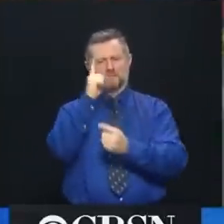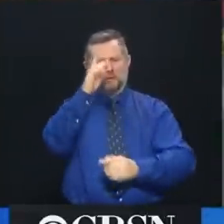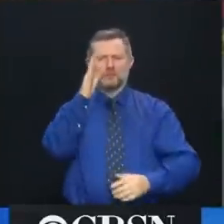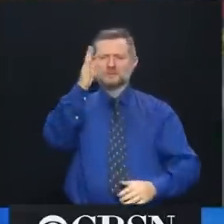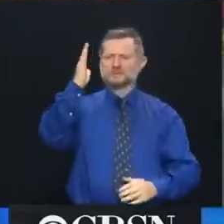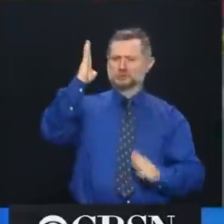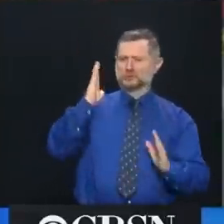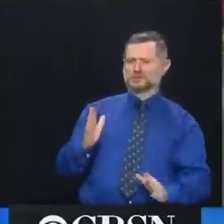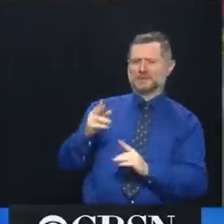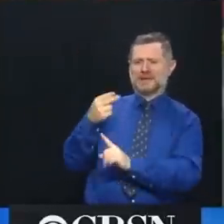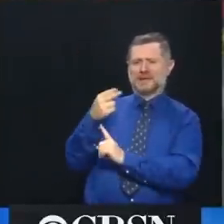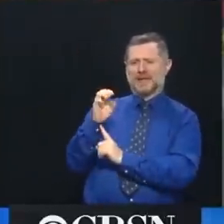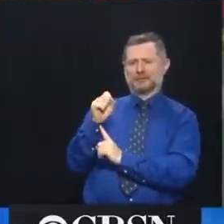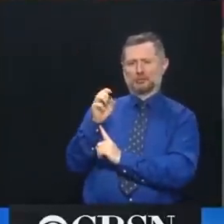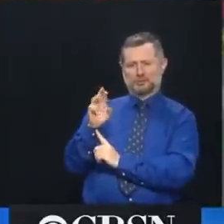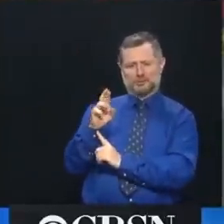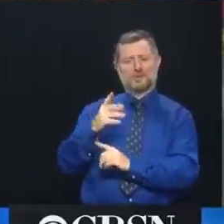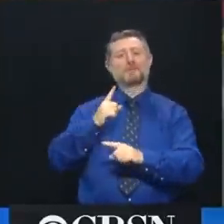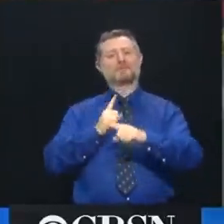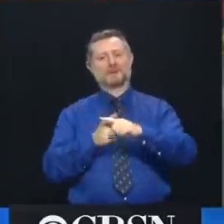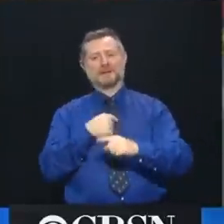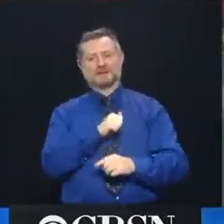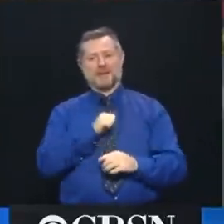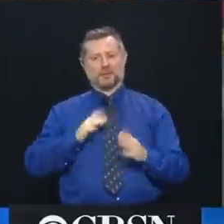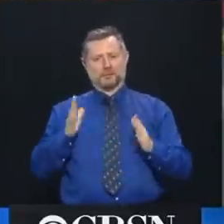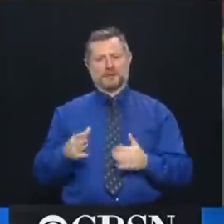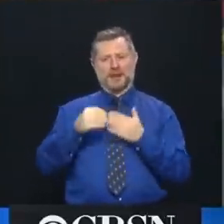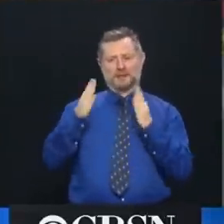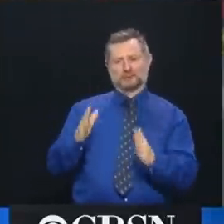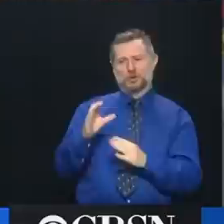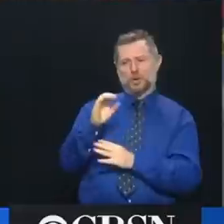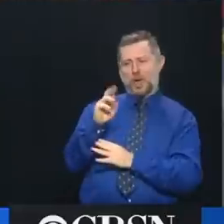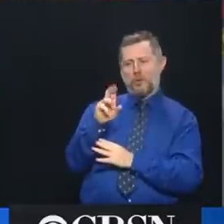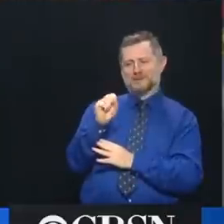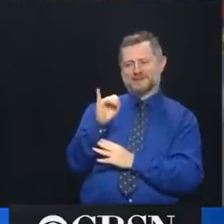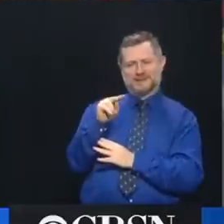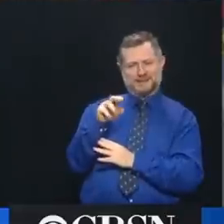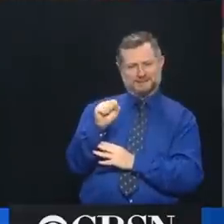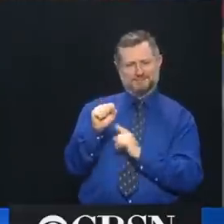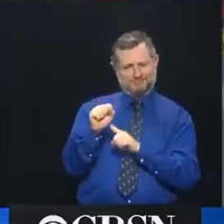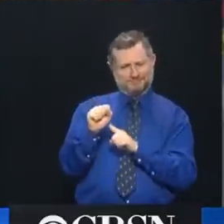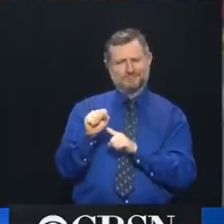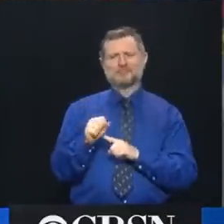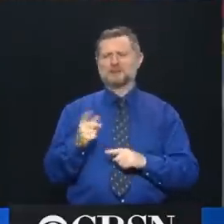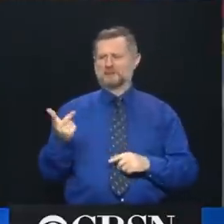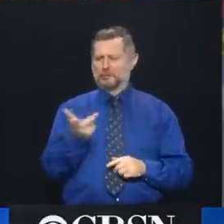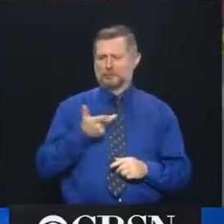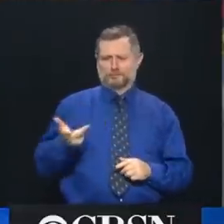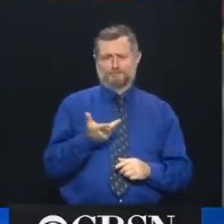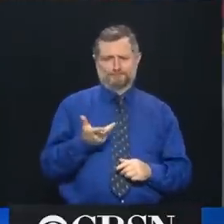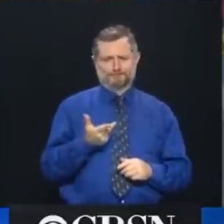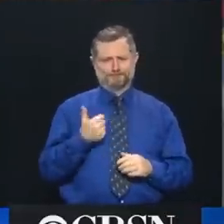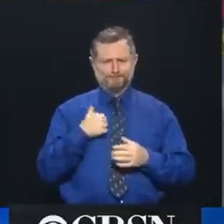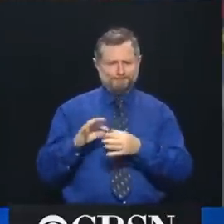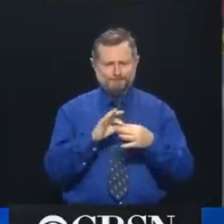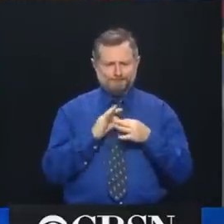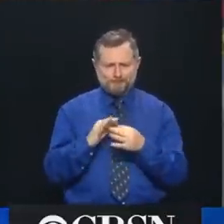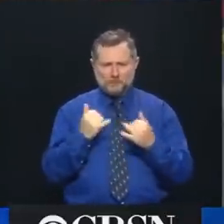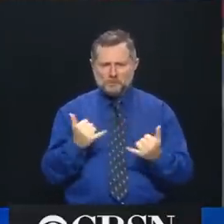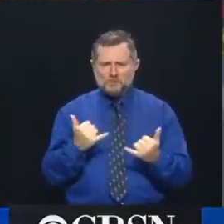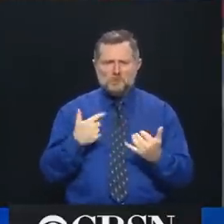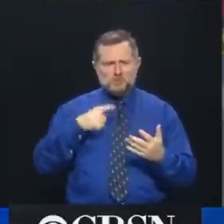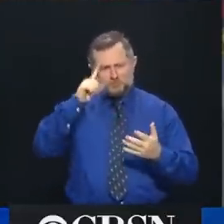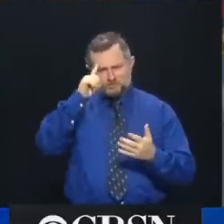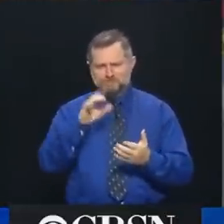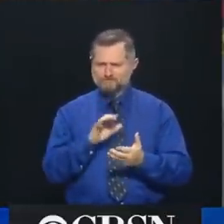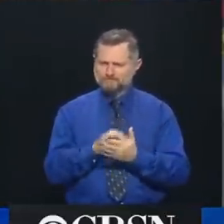majority leader andrea stewart cousins just earlier today and we are unified in our sense of urgency that that money get